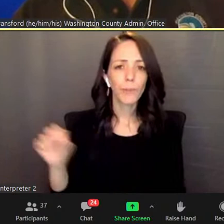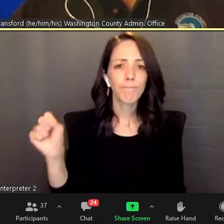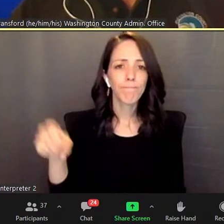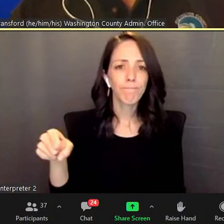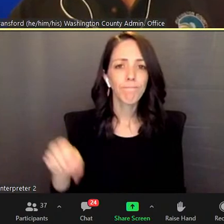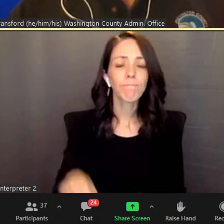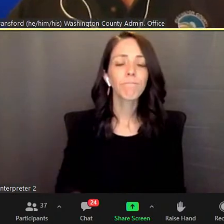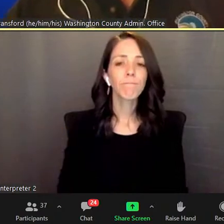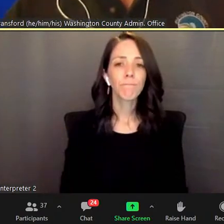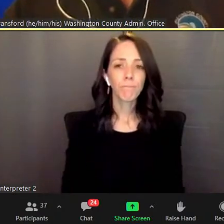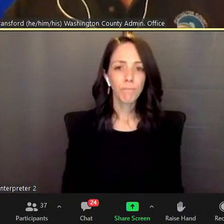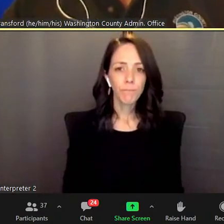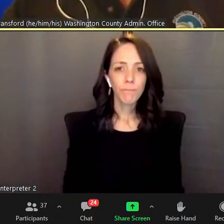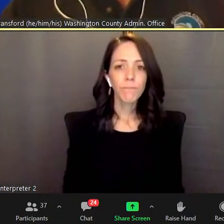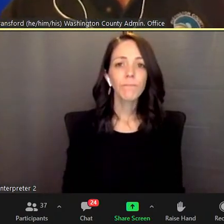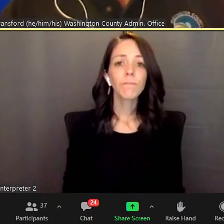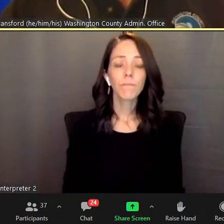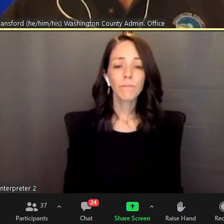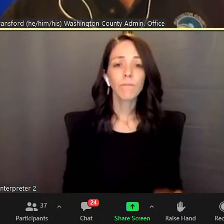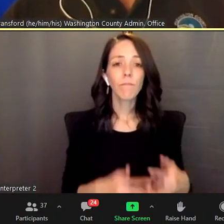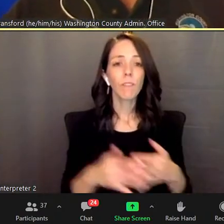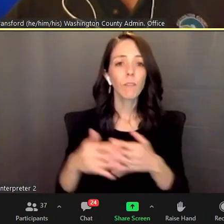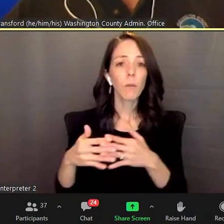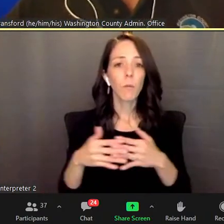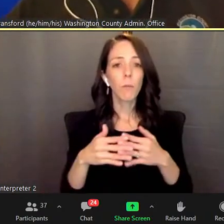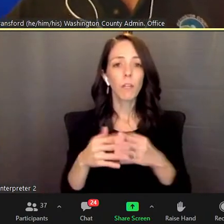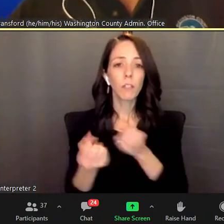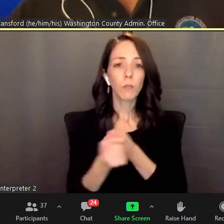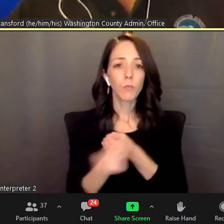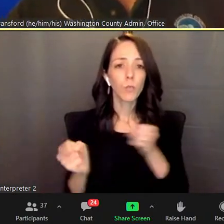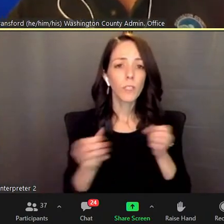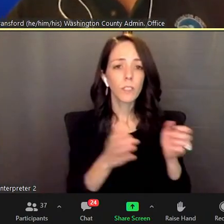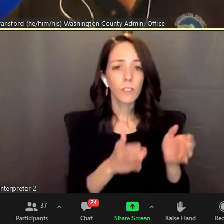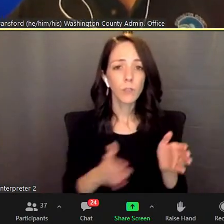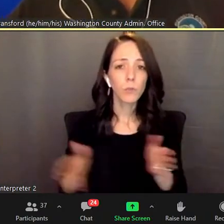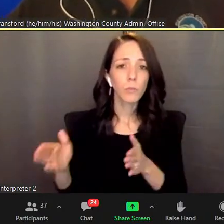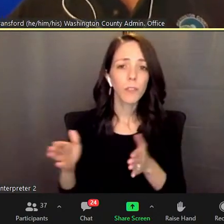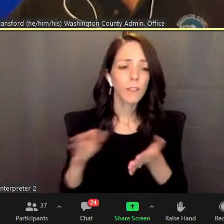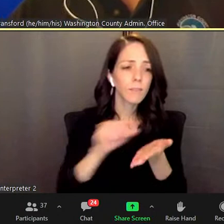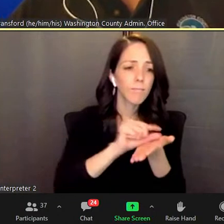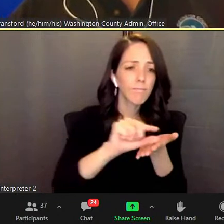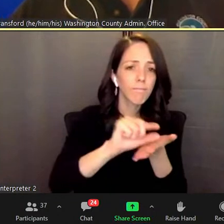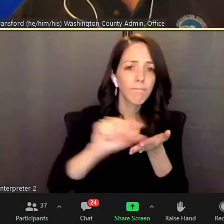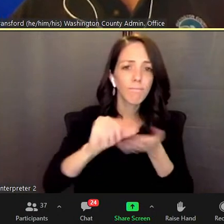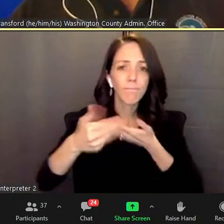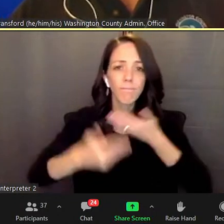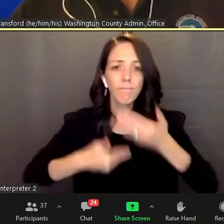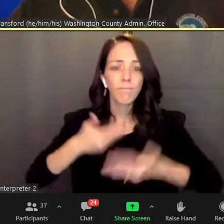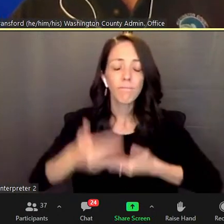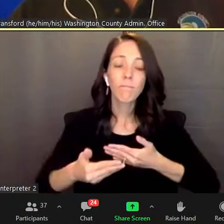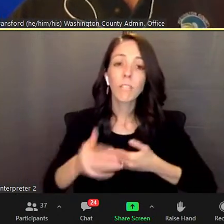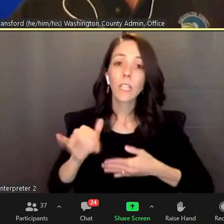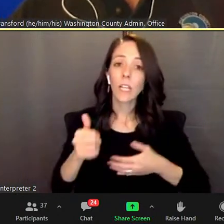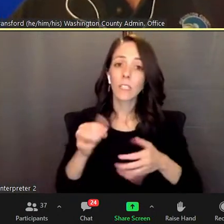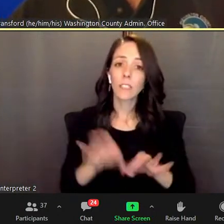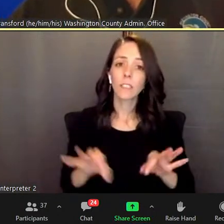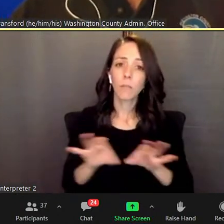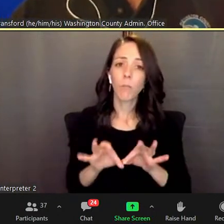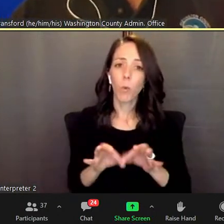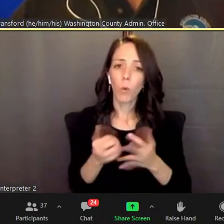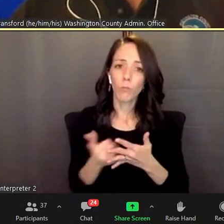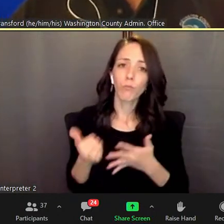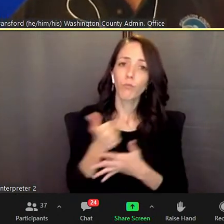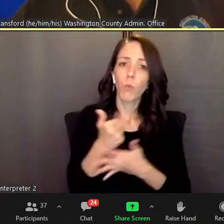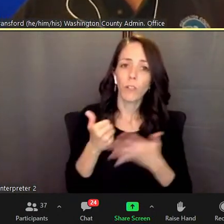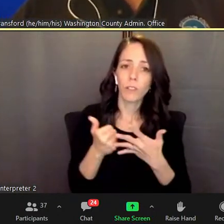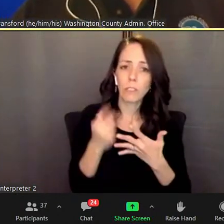up in the American Rescue Plan spending plan, process as a key criterion.